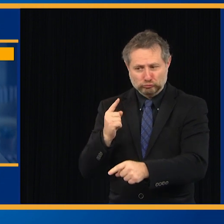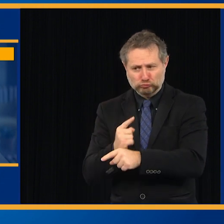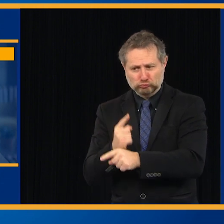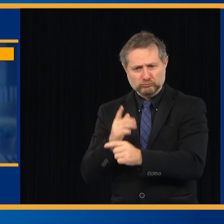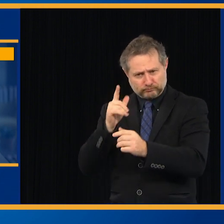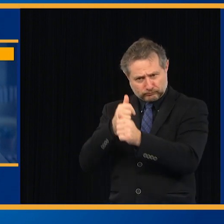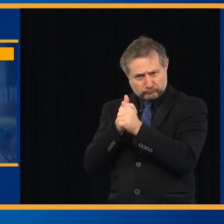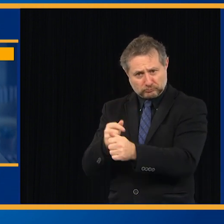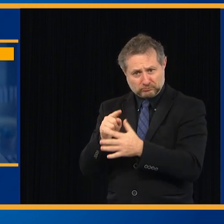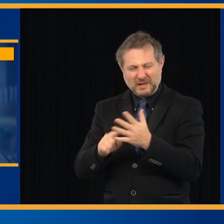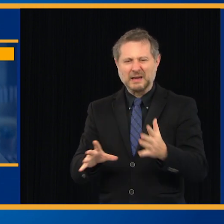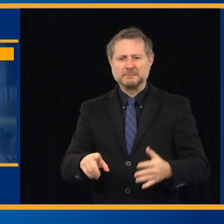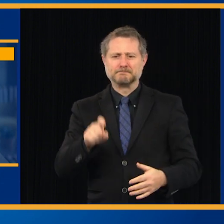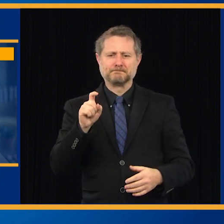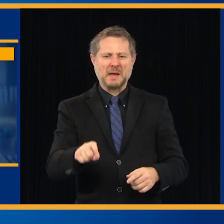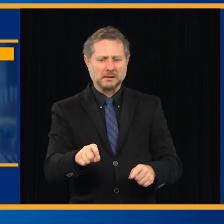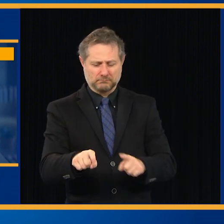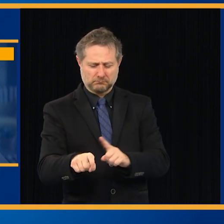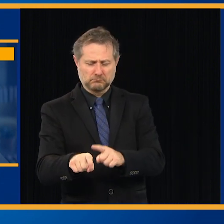must